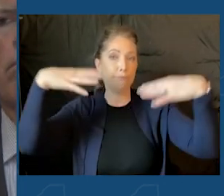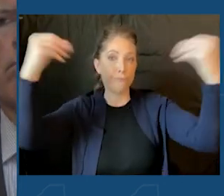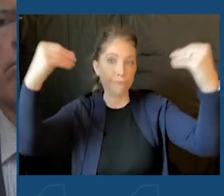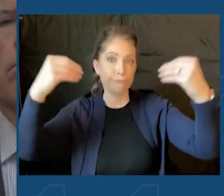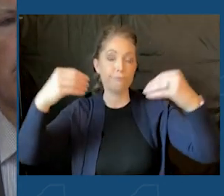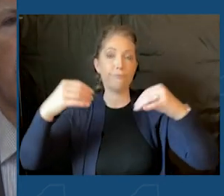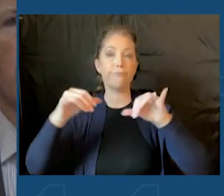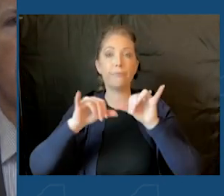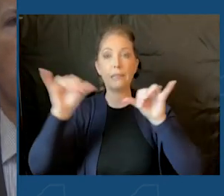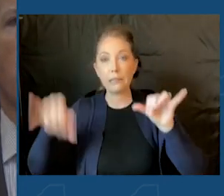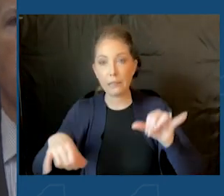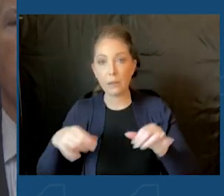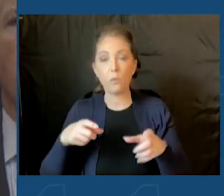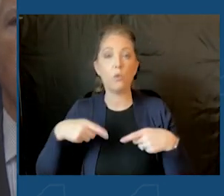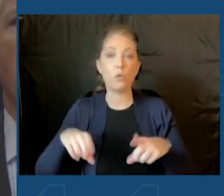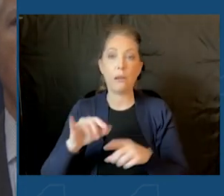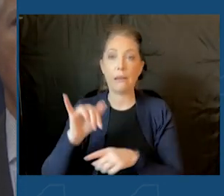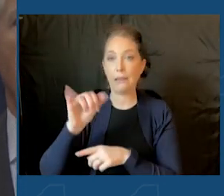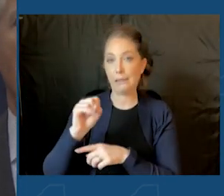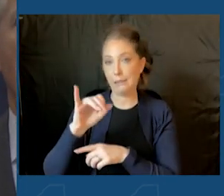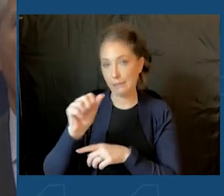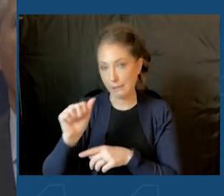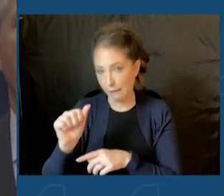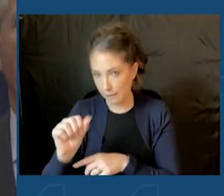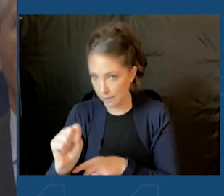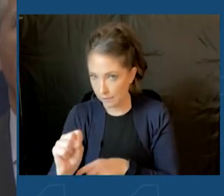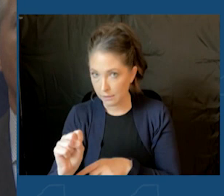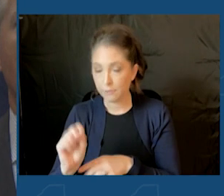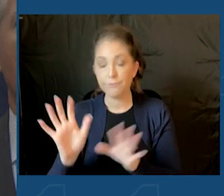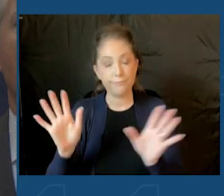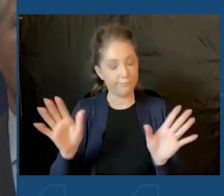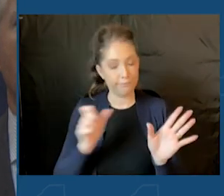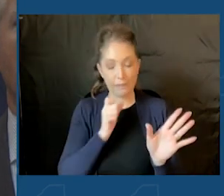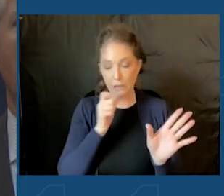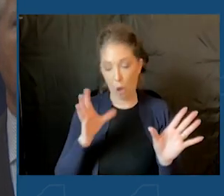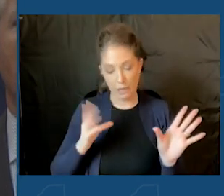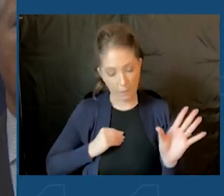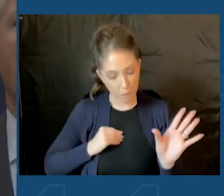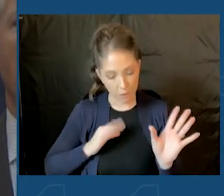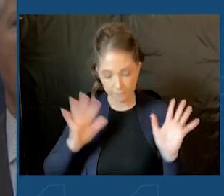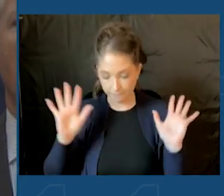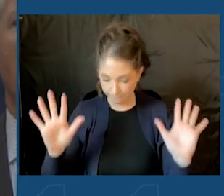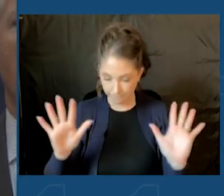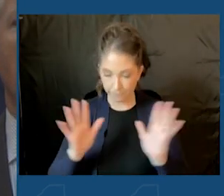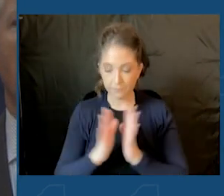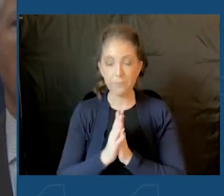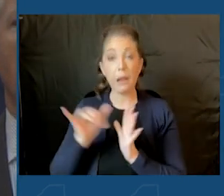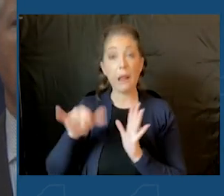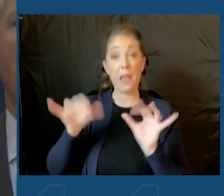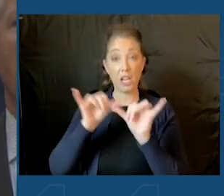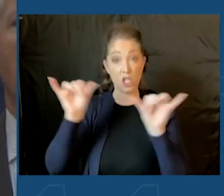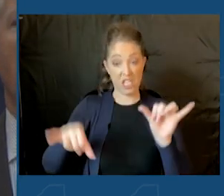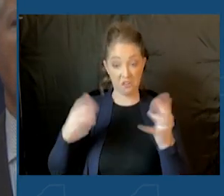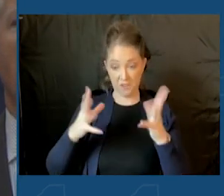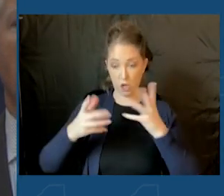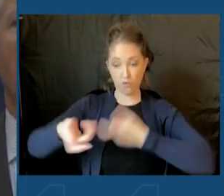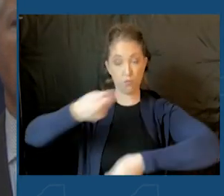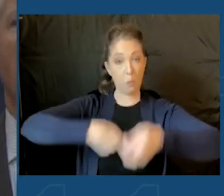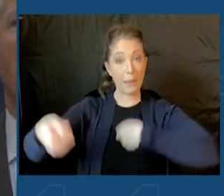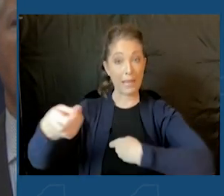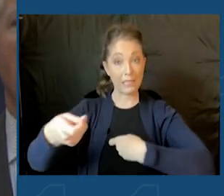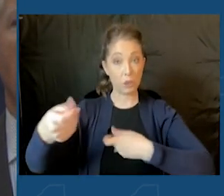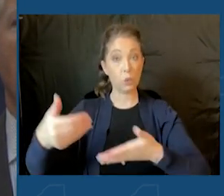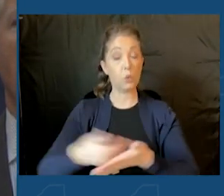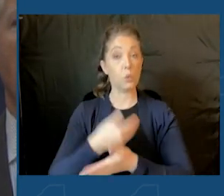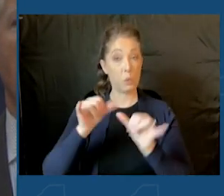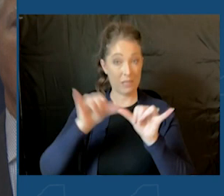Storm Isaias, an absolutely unacceptable failure. That system has been replaced by a new system as of this